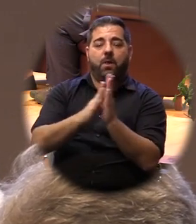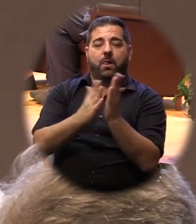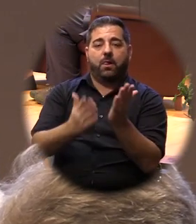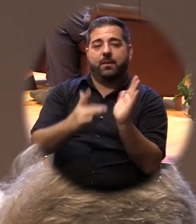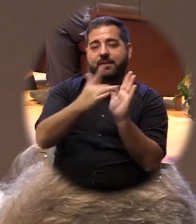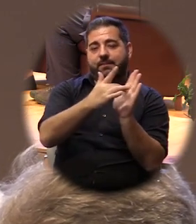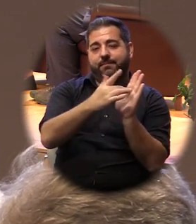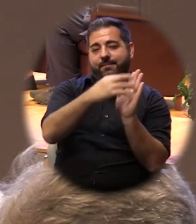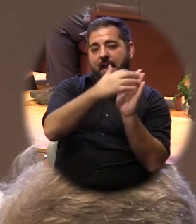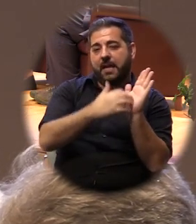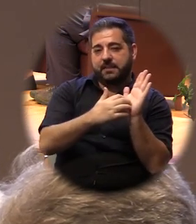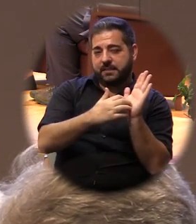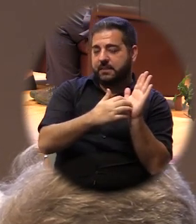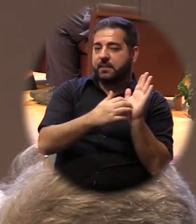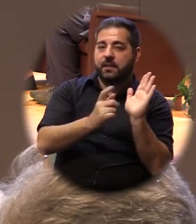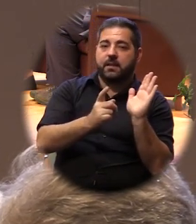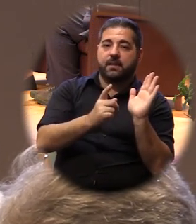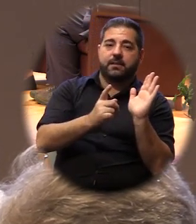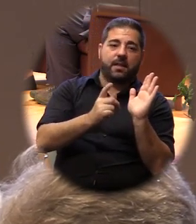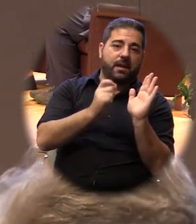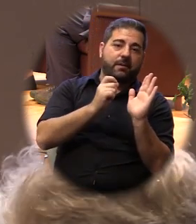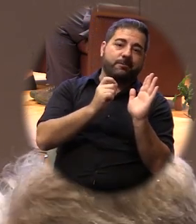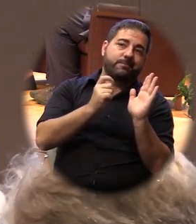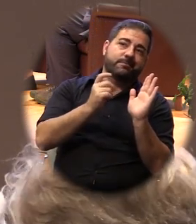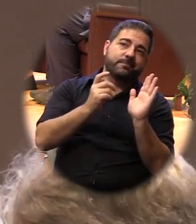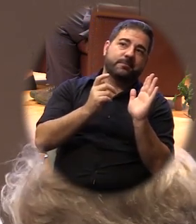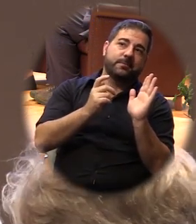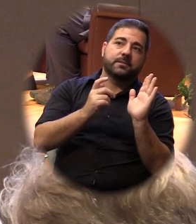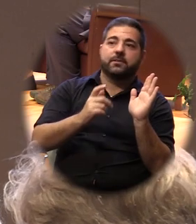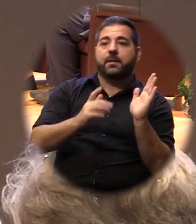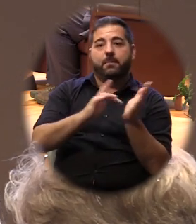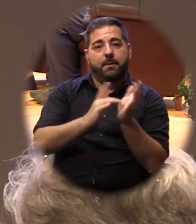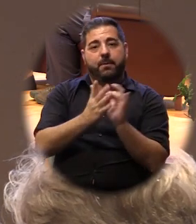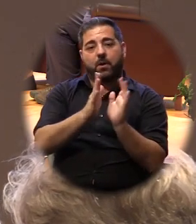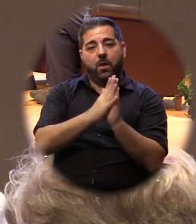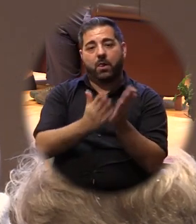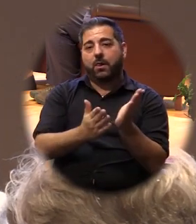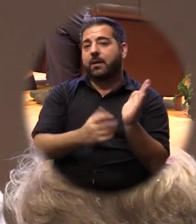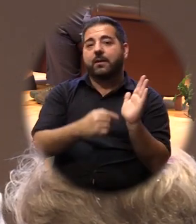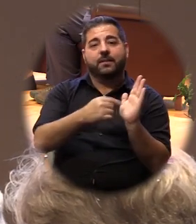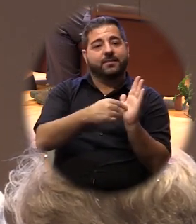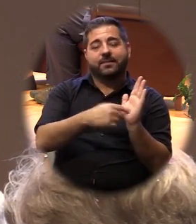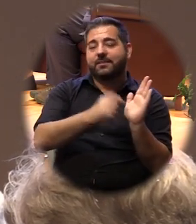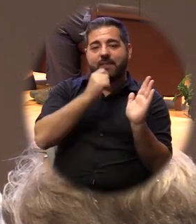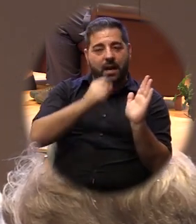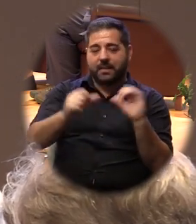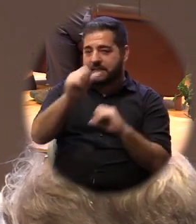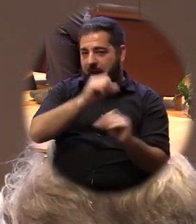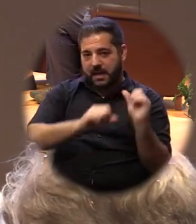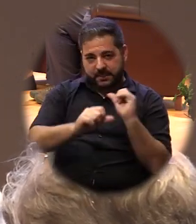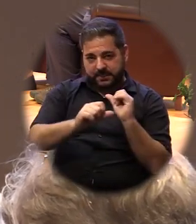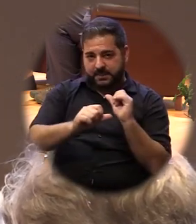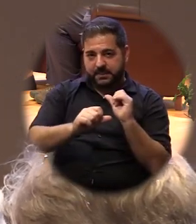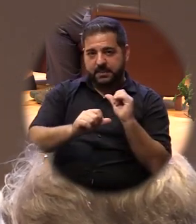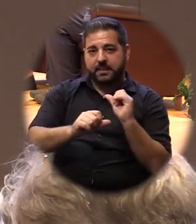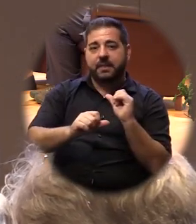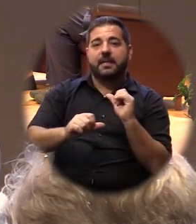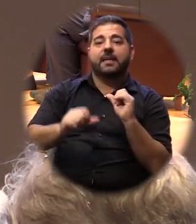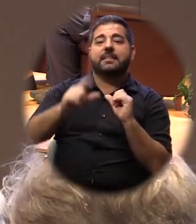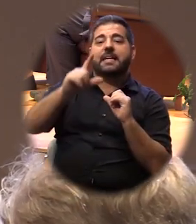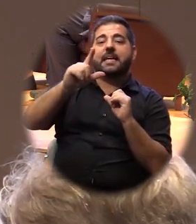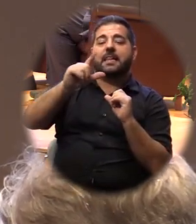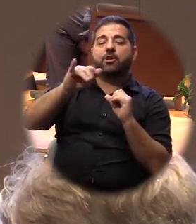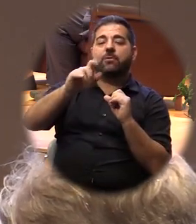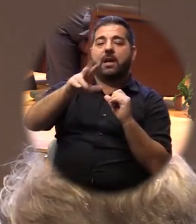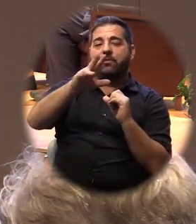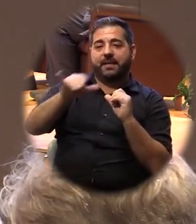not, as you may know, the biblical text is not a science textbook. It is a literary collection of